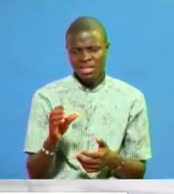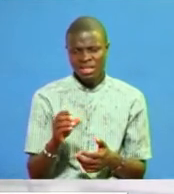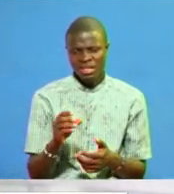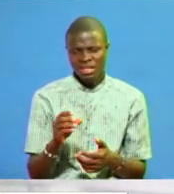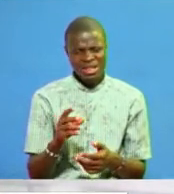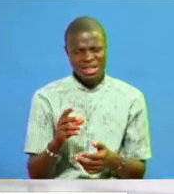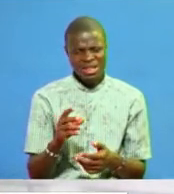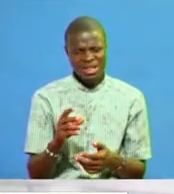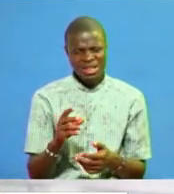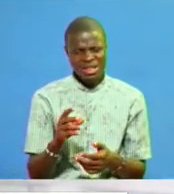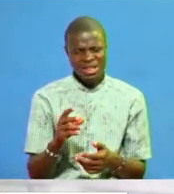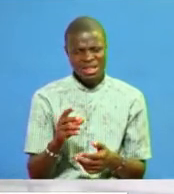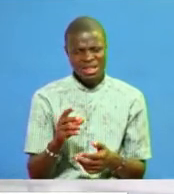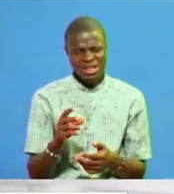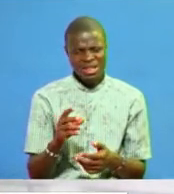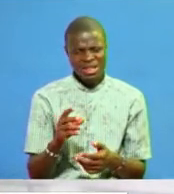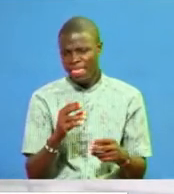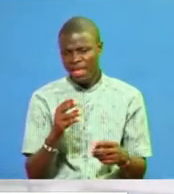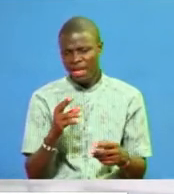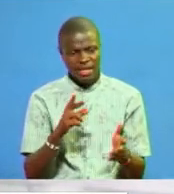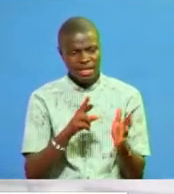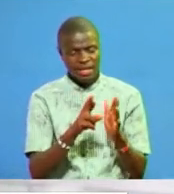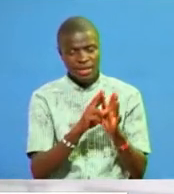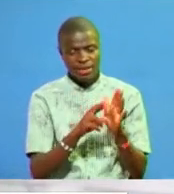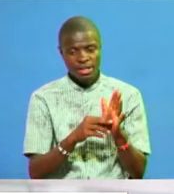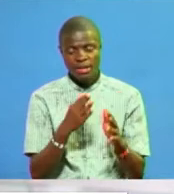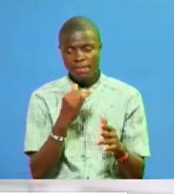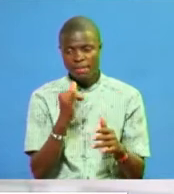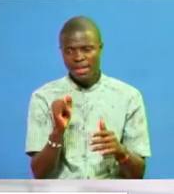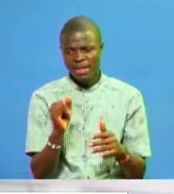authority and they are not traded by banks. So how safe